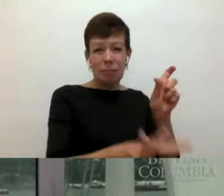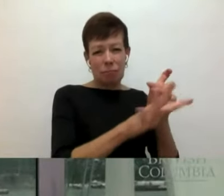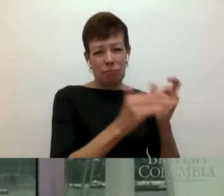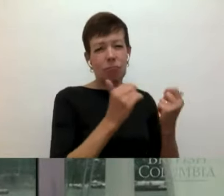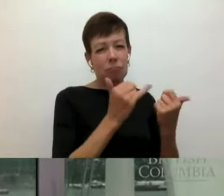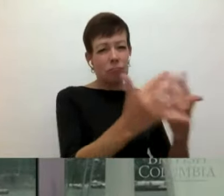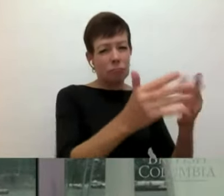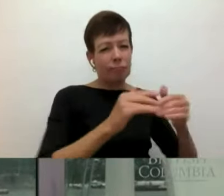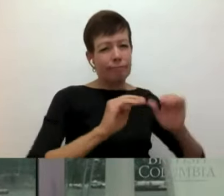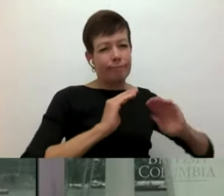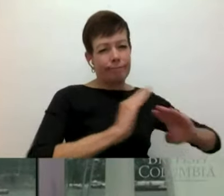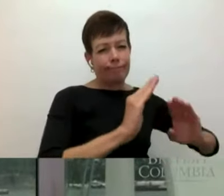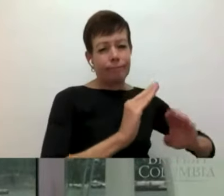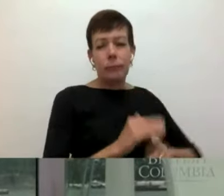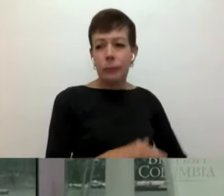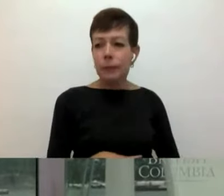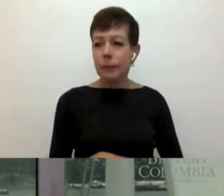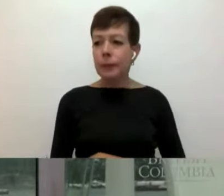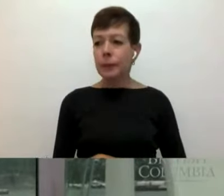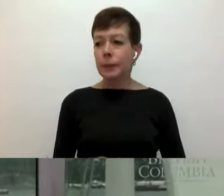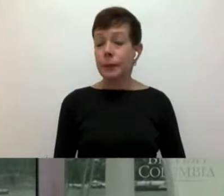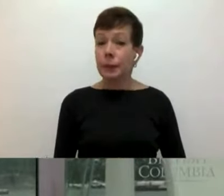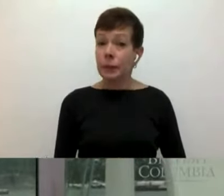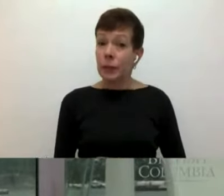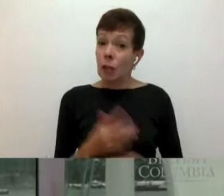and eastern portions of the fire.